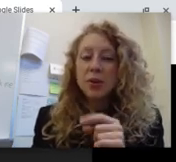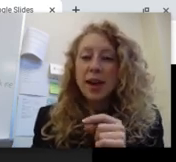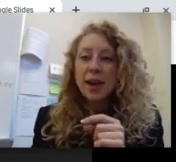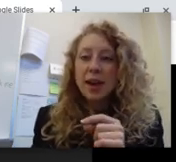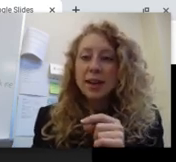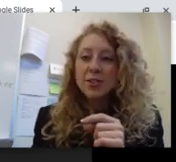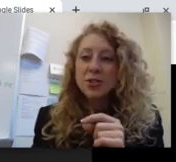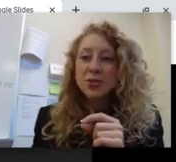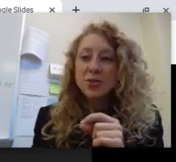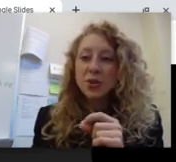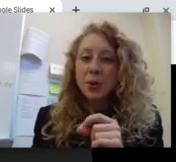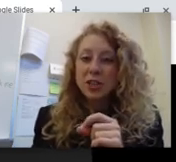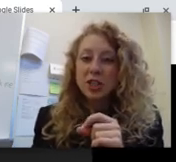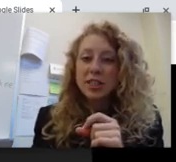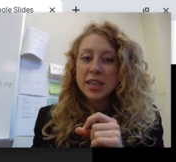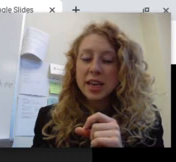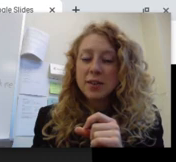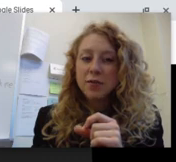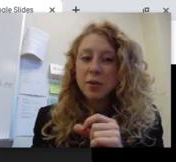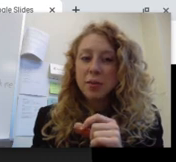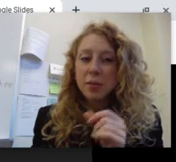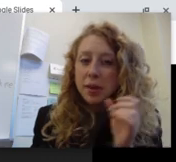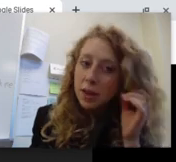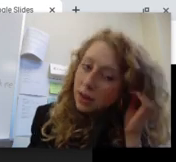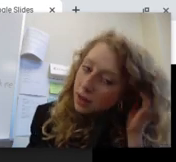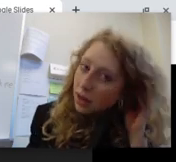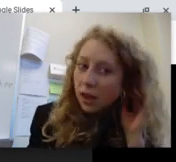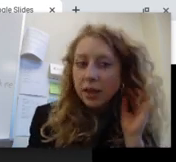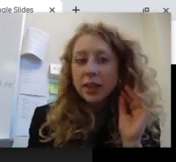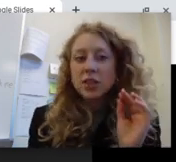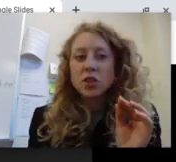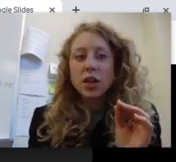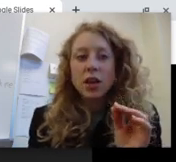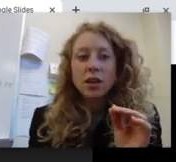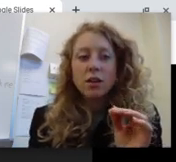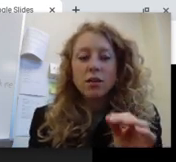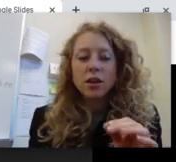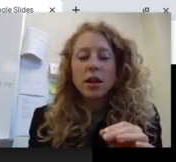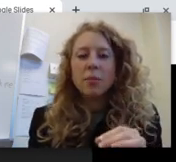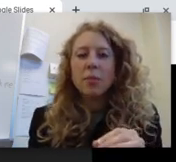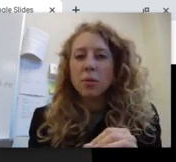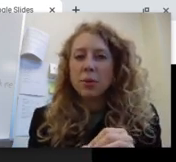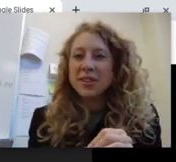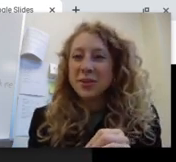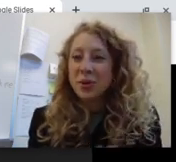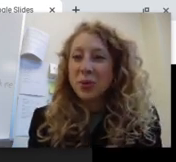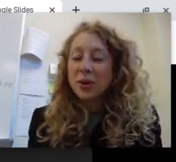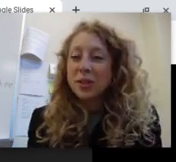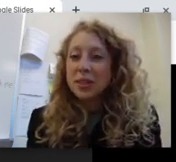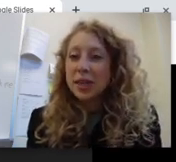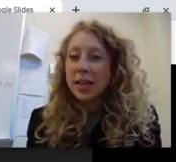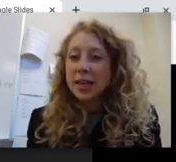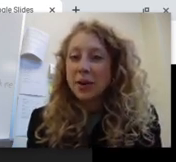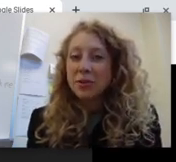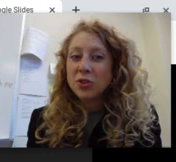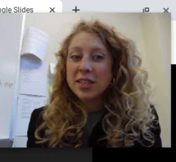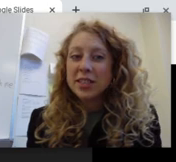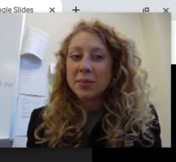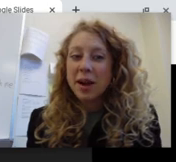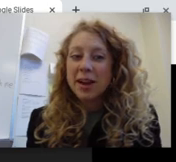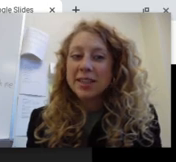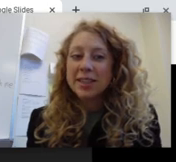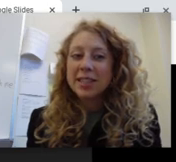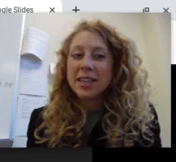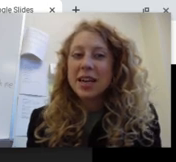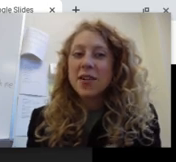going to go ahead and do the questions again from yesterday and probably some new ones. And I want you guys